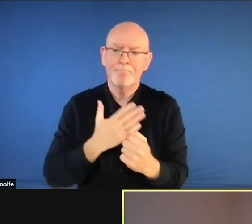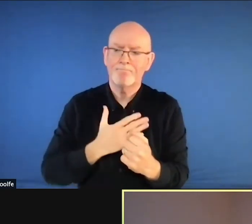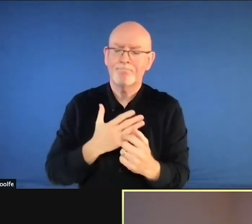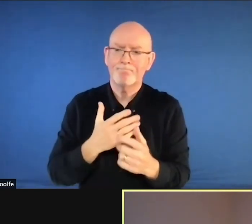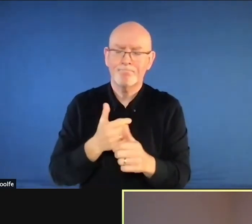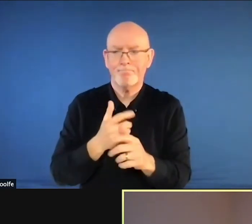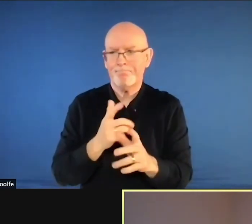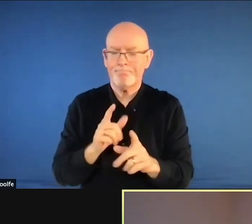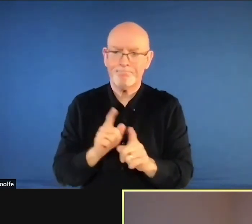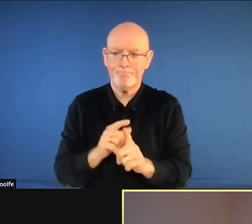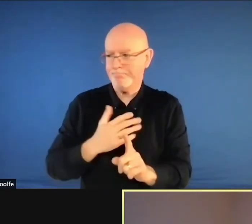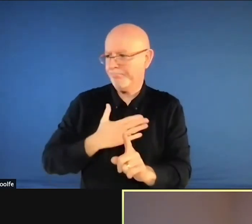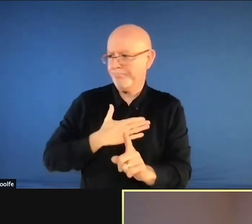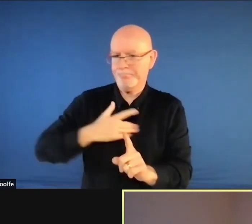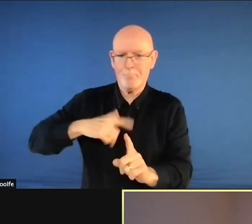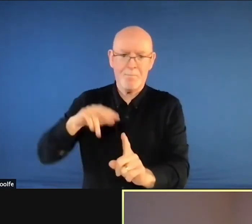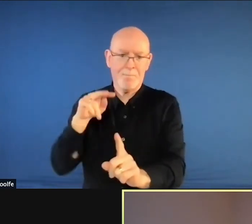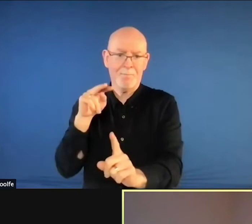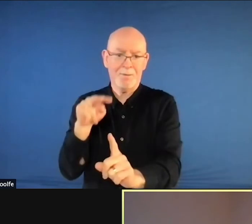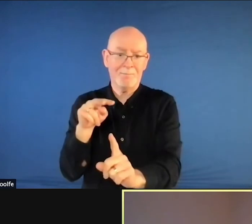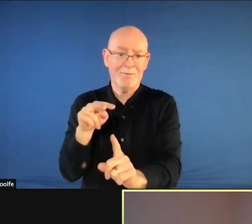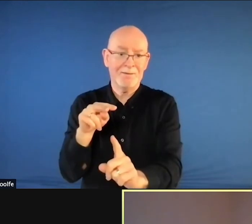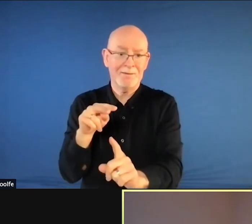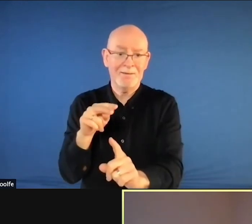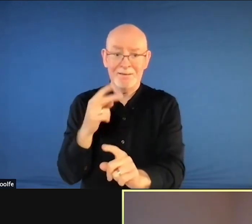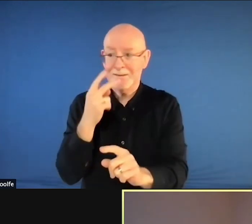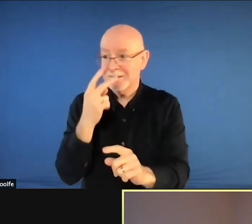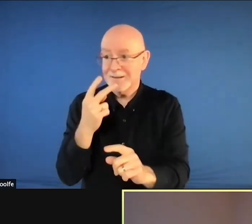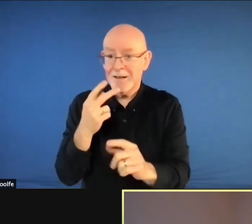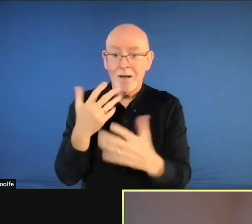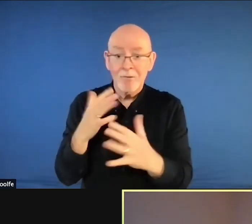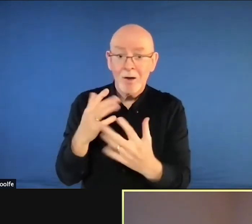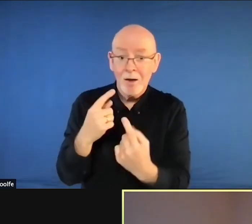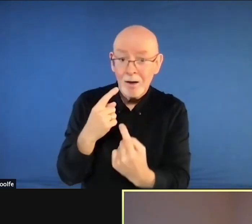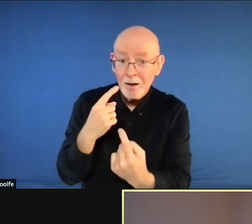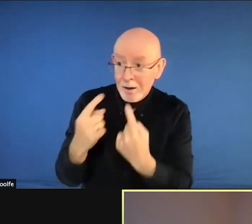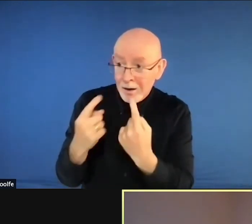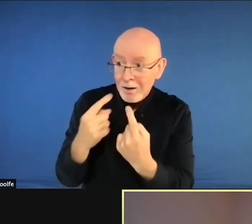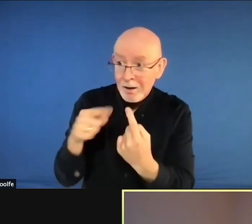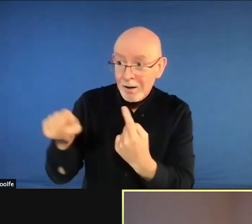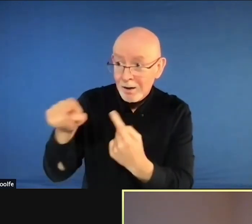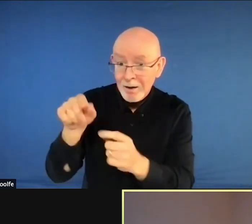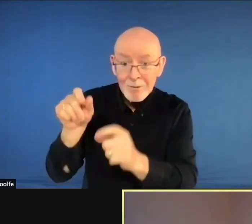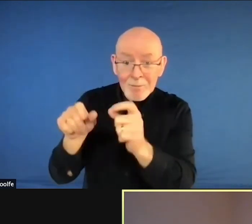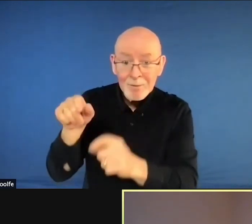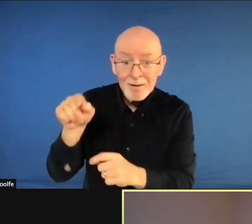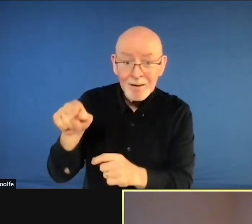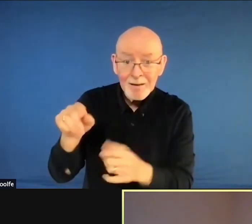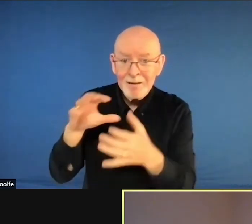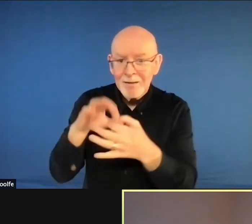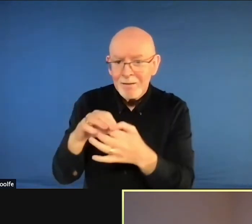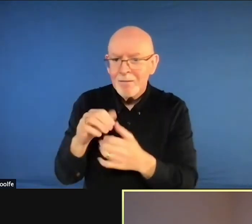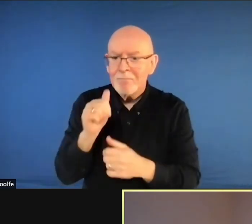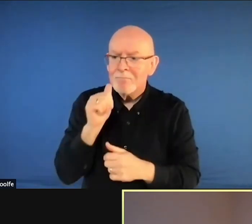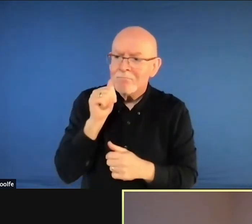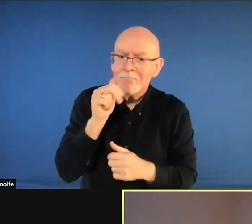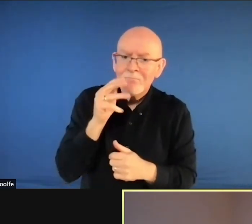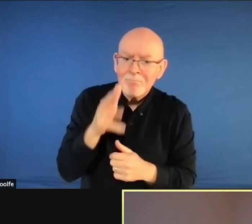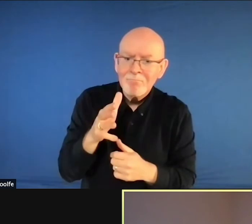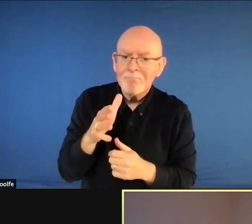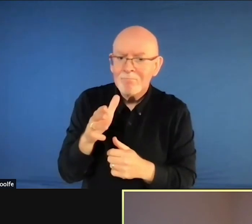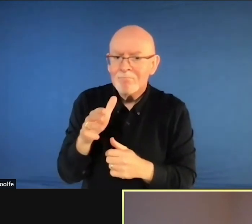population on a day-to-day basis, is indeed to ensure that all of the aspects of the research